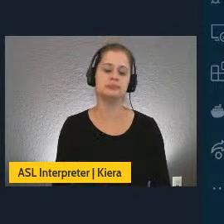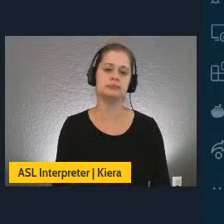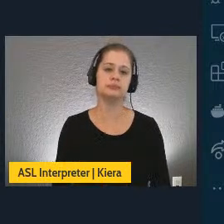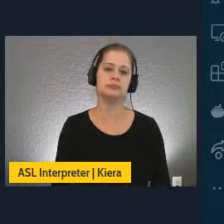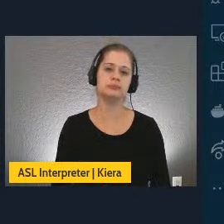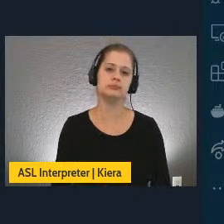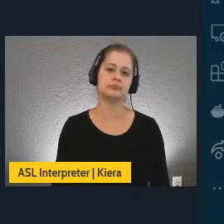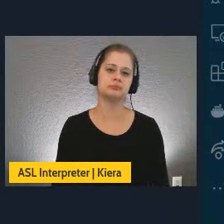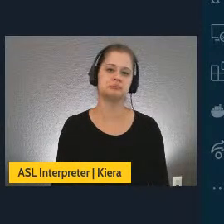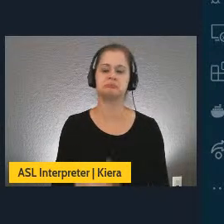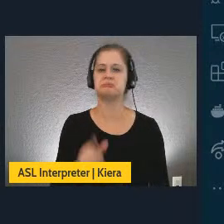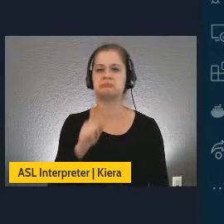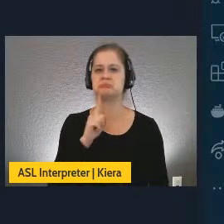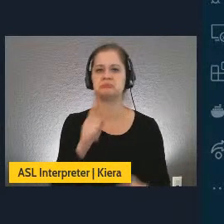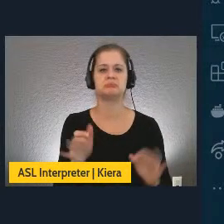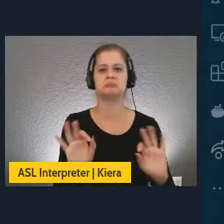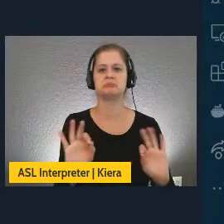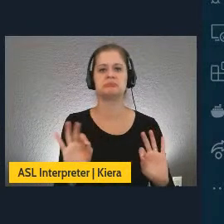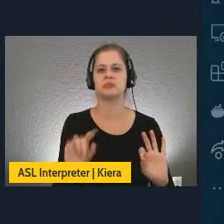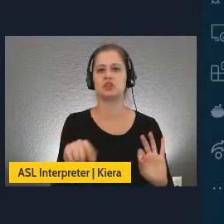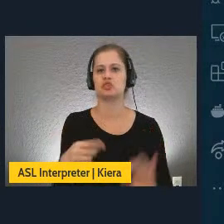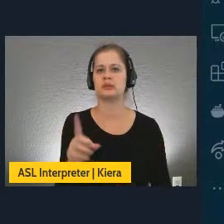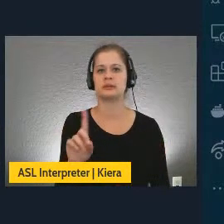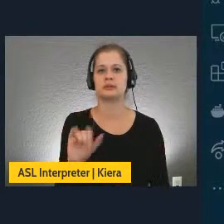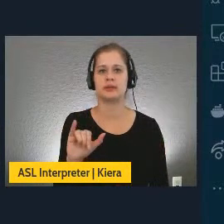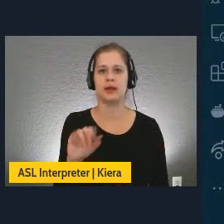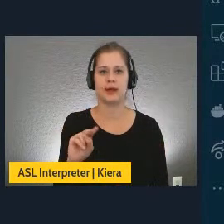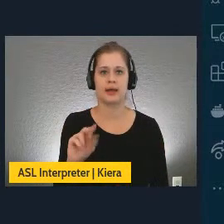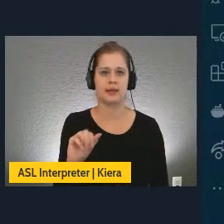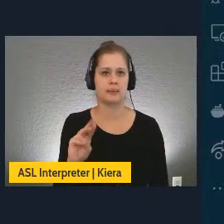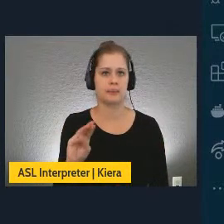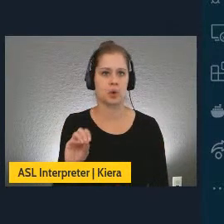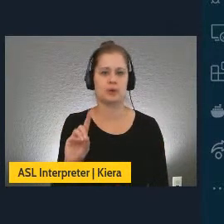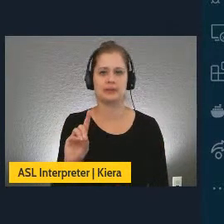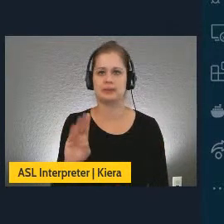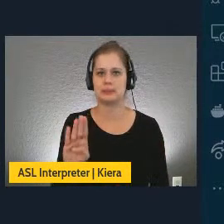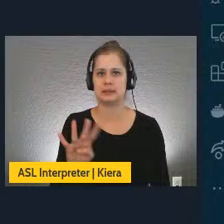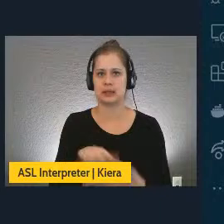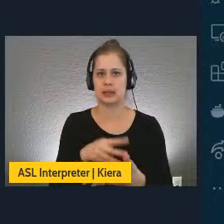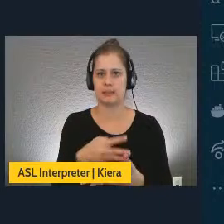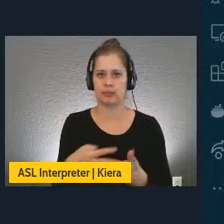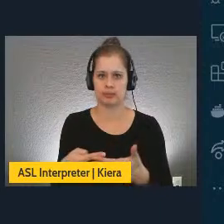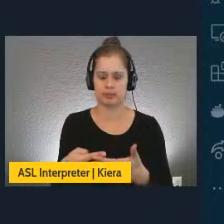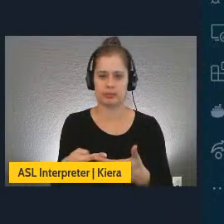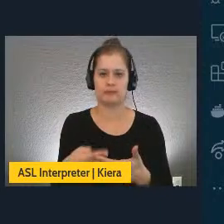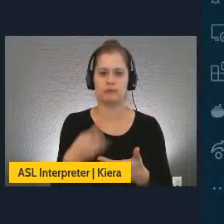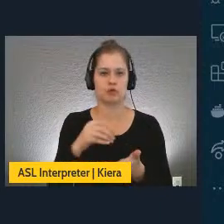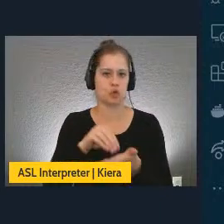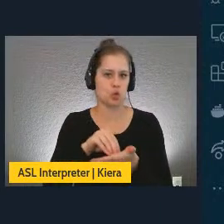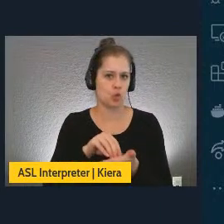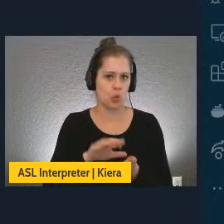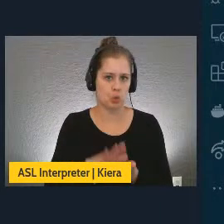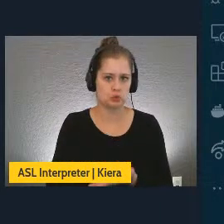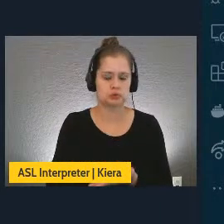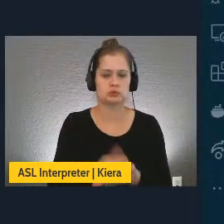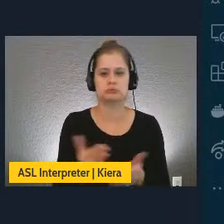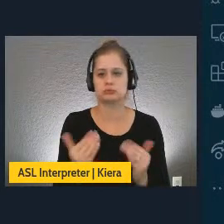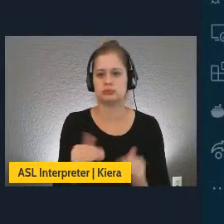API is nothing special. It's just a DynamoDB table for the nodes and a Lambda here,